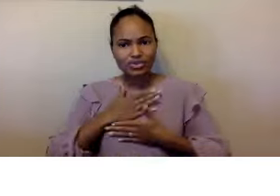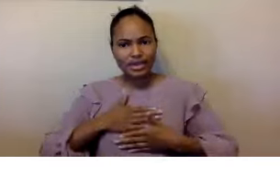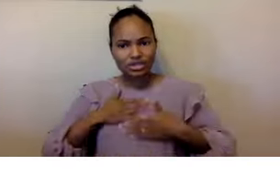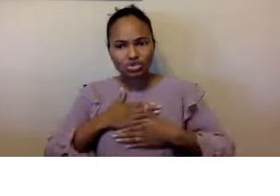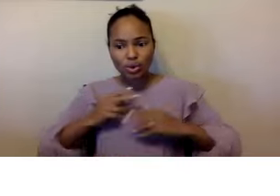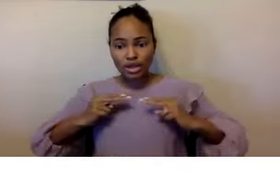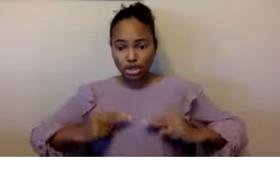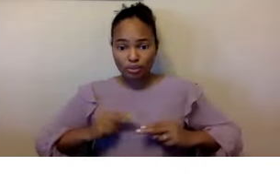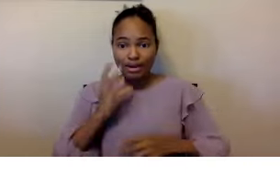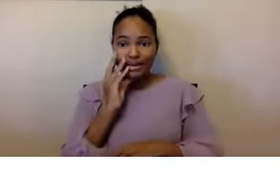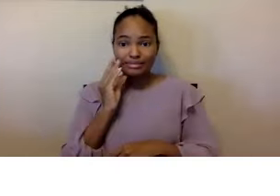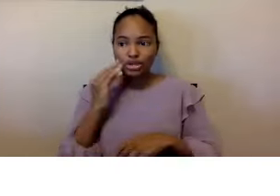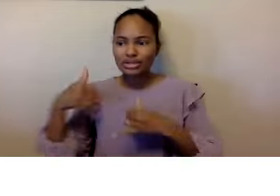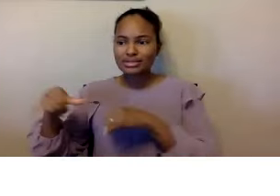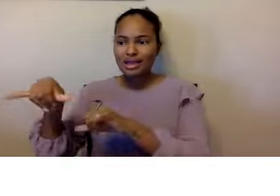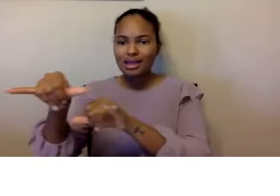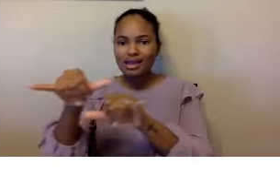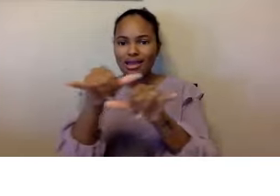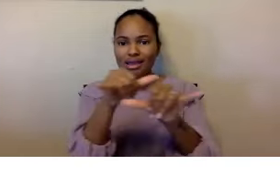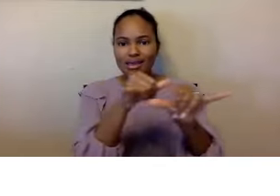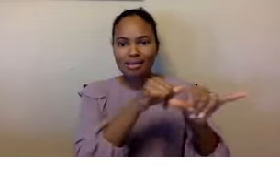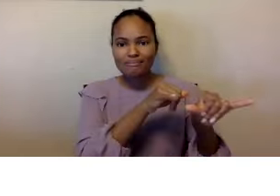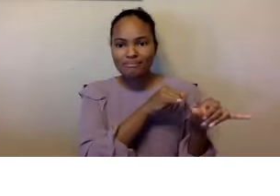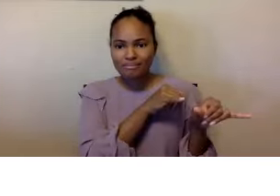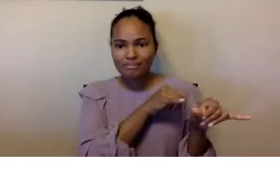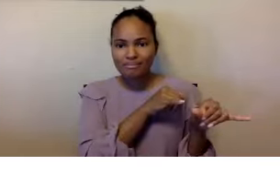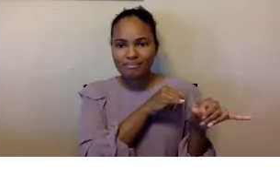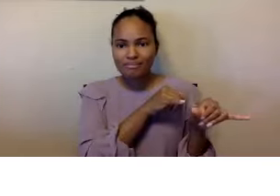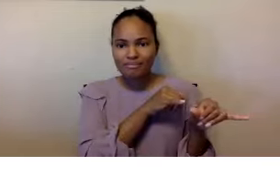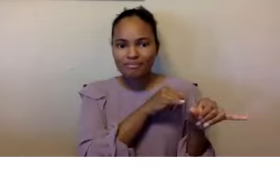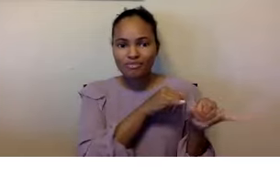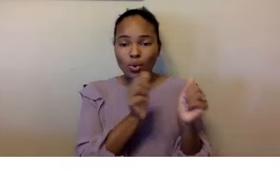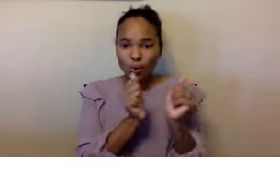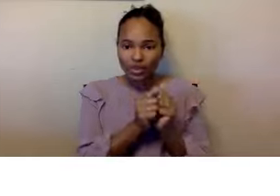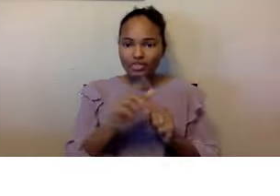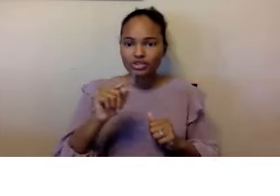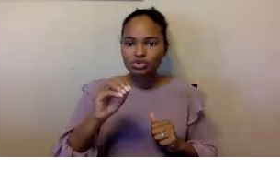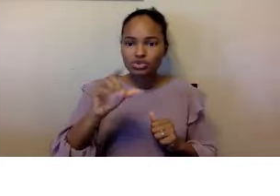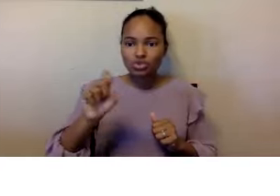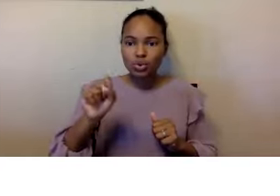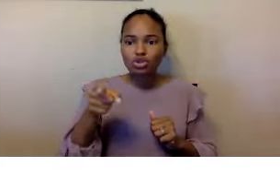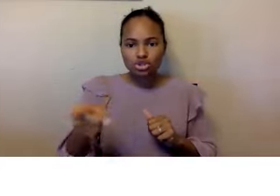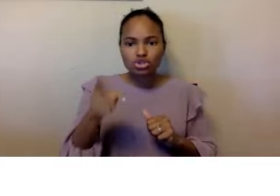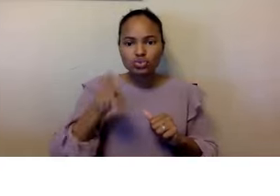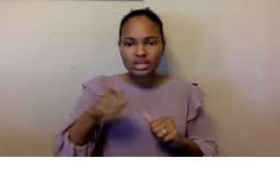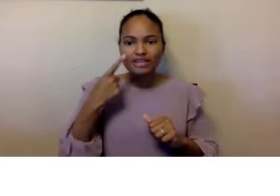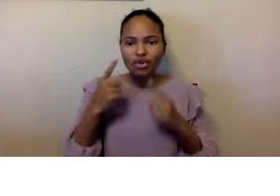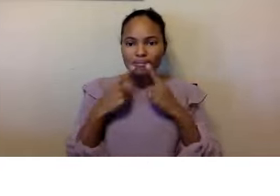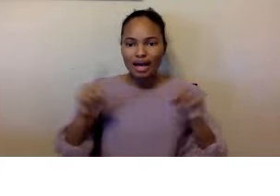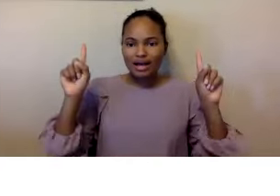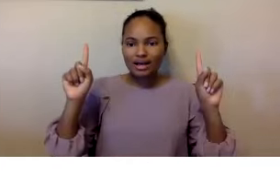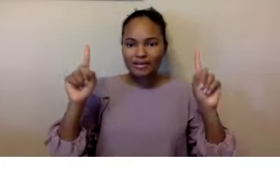everybody else, with the tools that you may need to get to